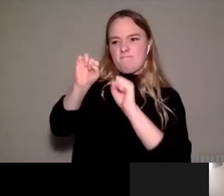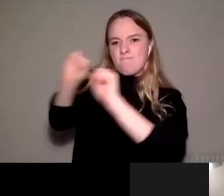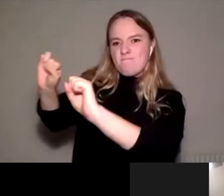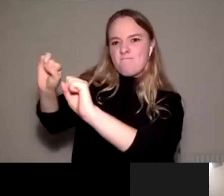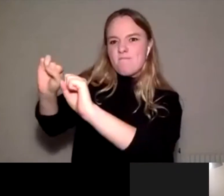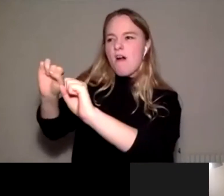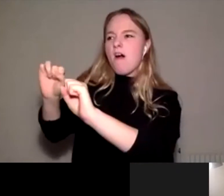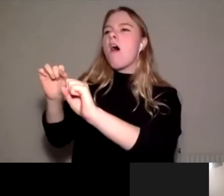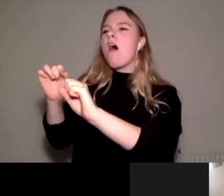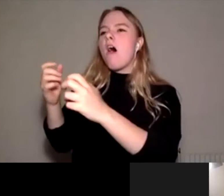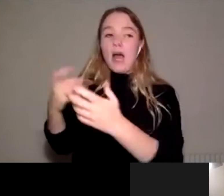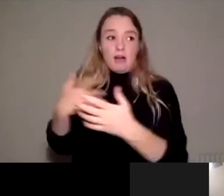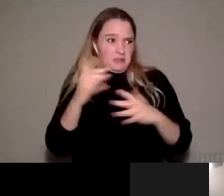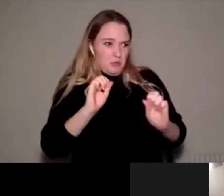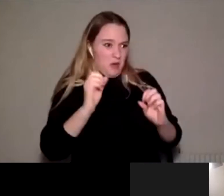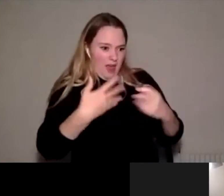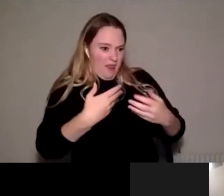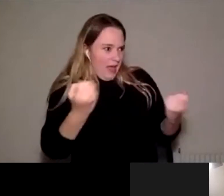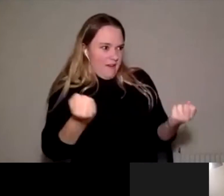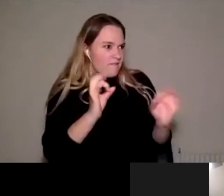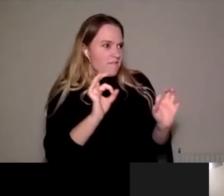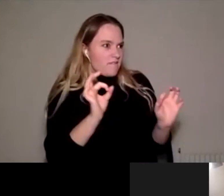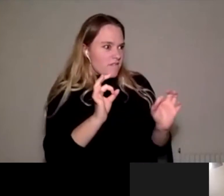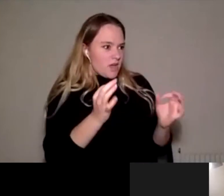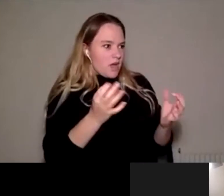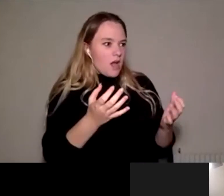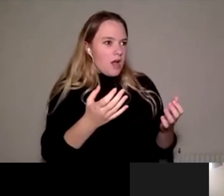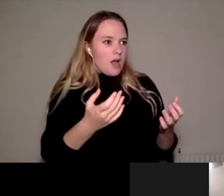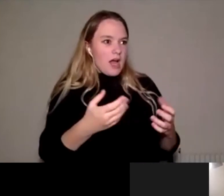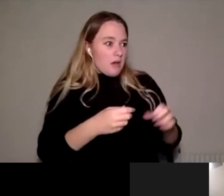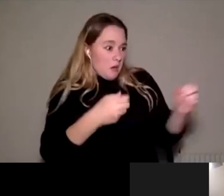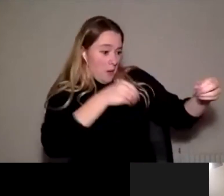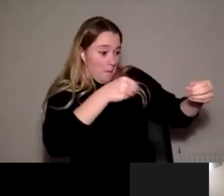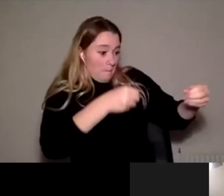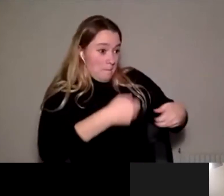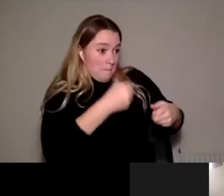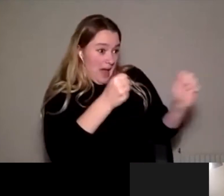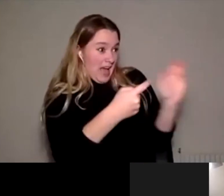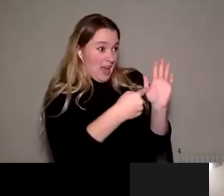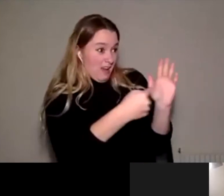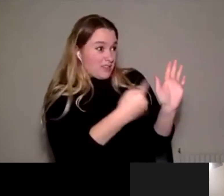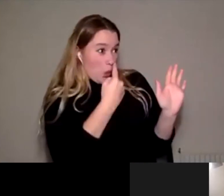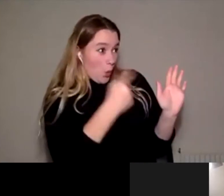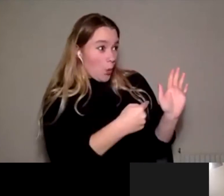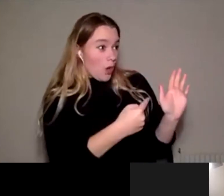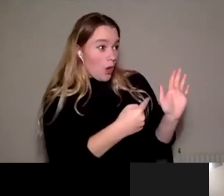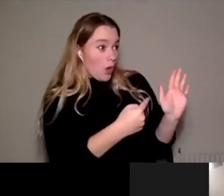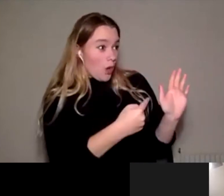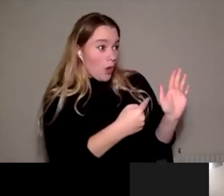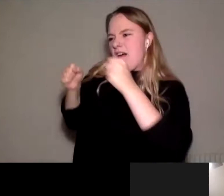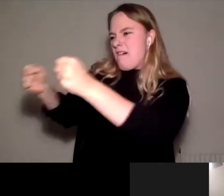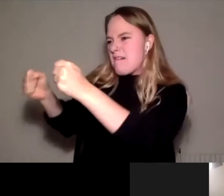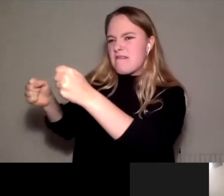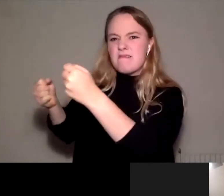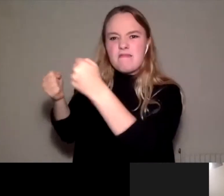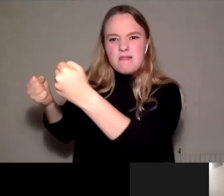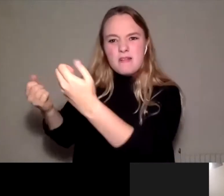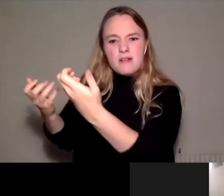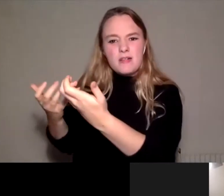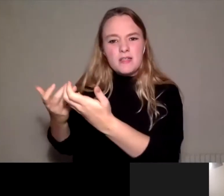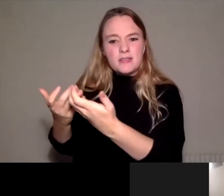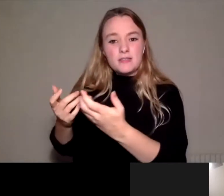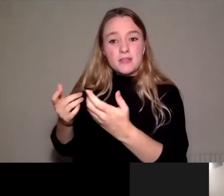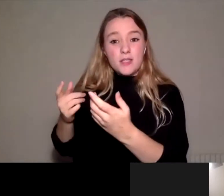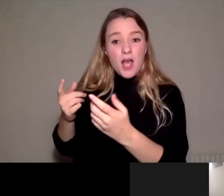he refused to look in my bag, but was still holding me up against the wall, grabbing my clothing. And all that happened